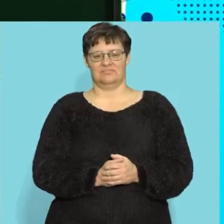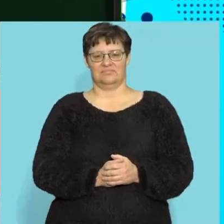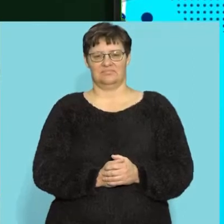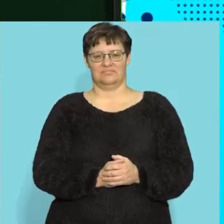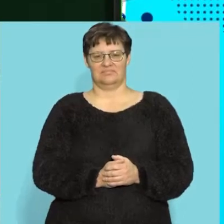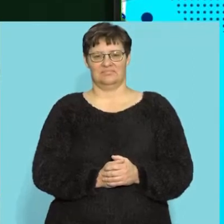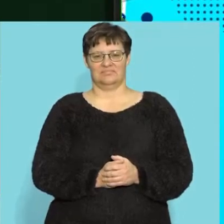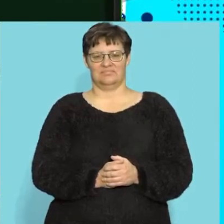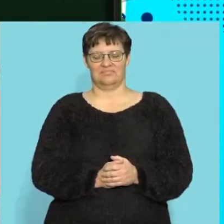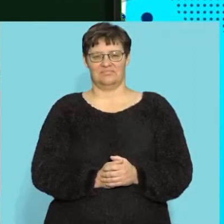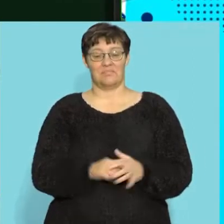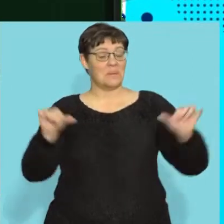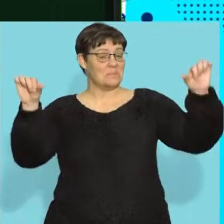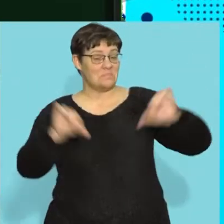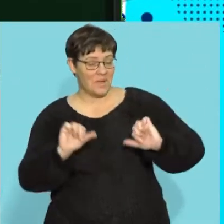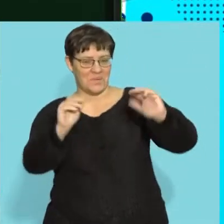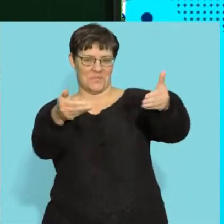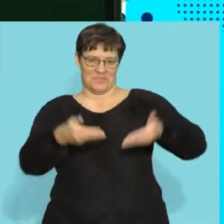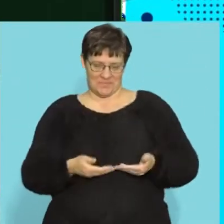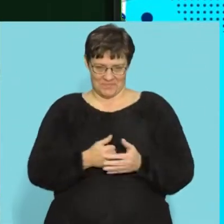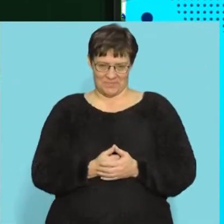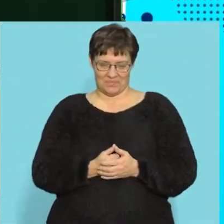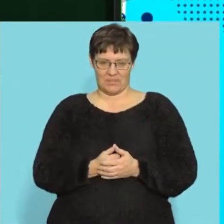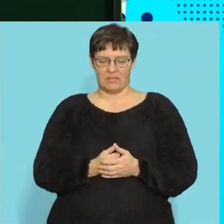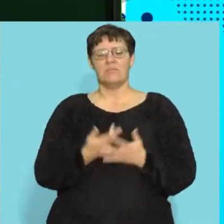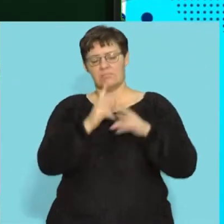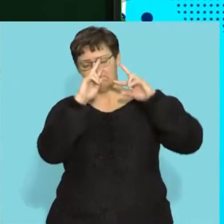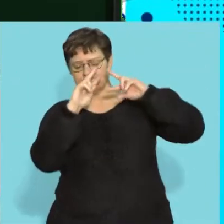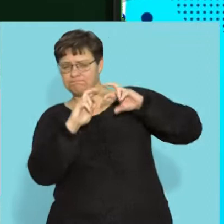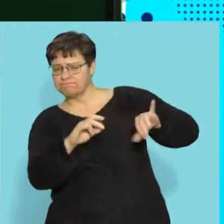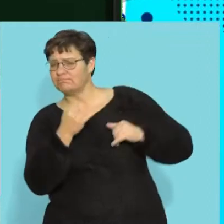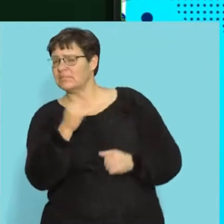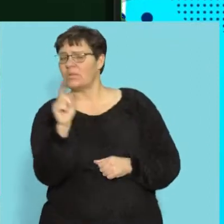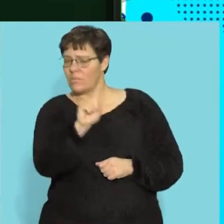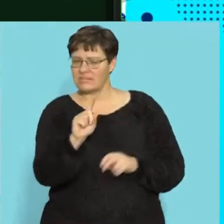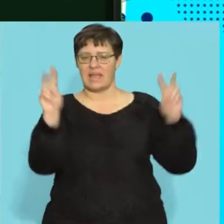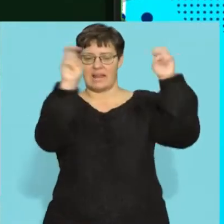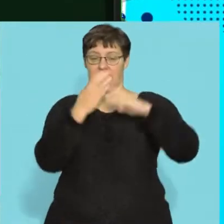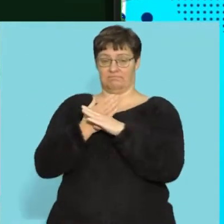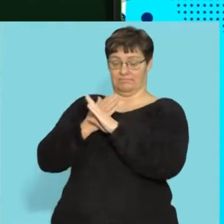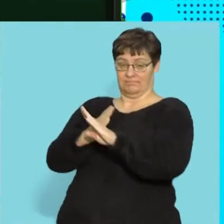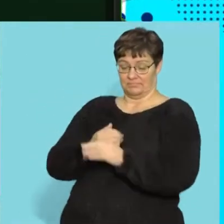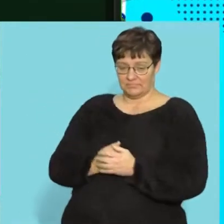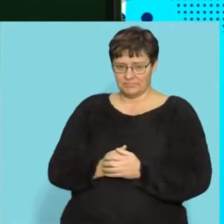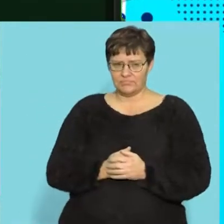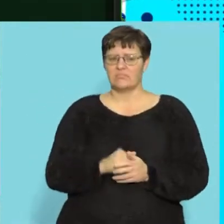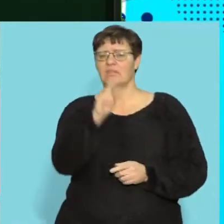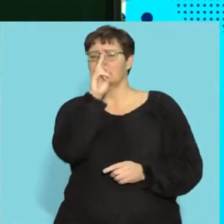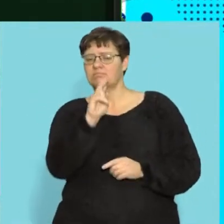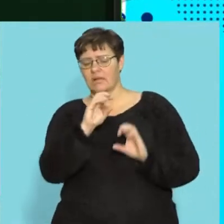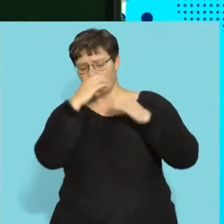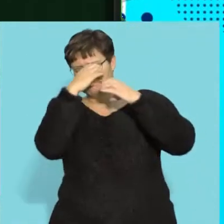Welcome back to our session. We're still exploring electrical resistance. Now let's look at the micro view of what